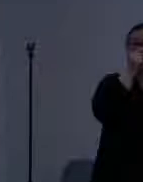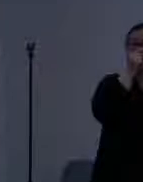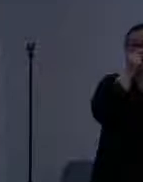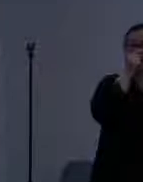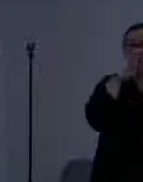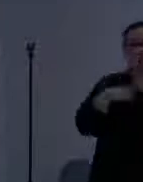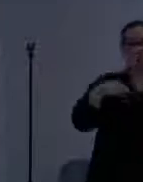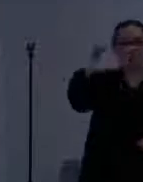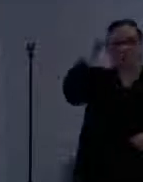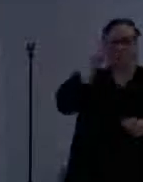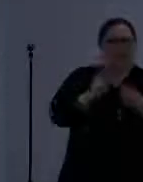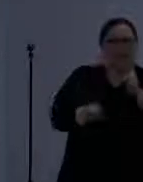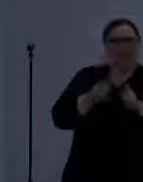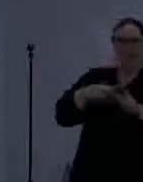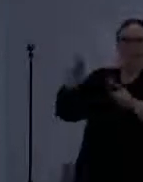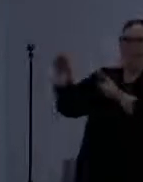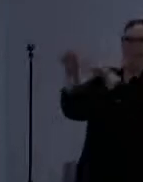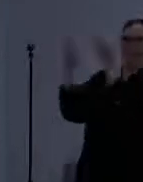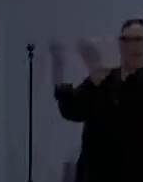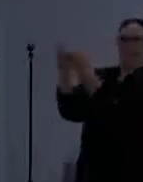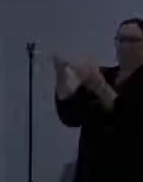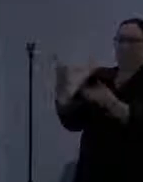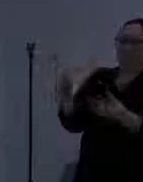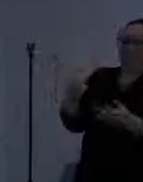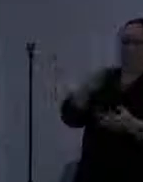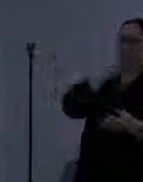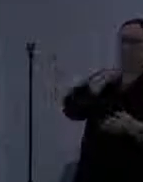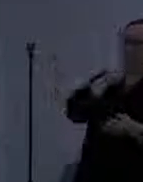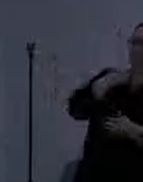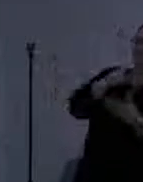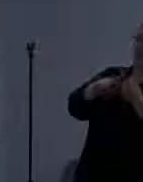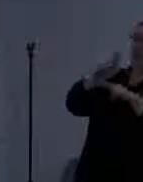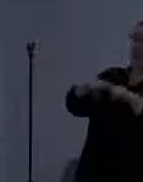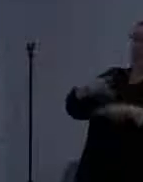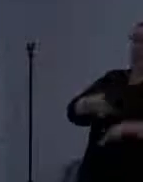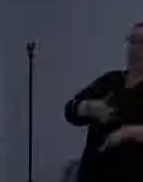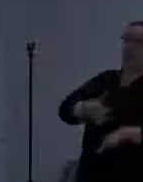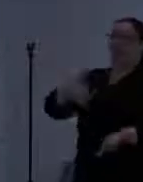imbalance. So that's not something that we say has to happen.